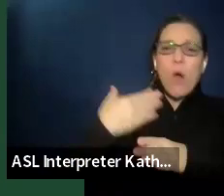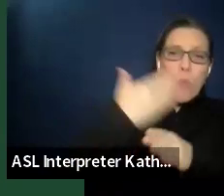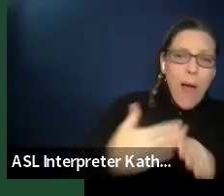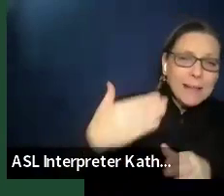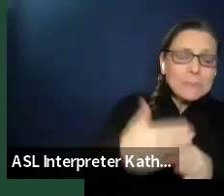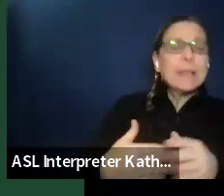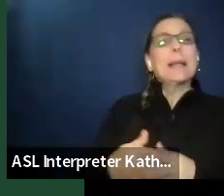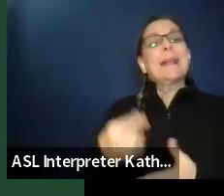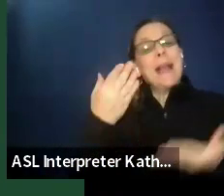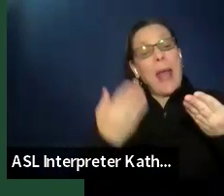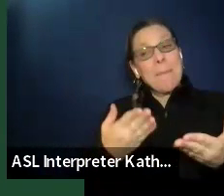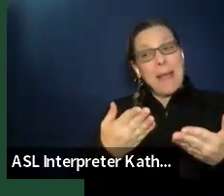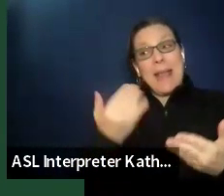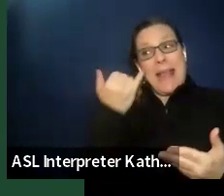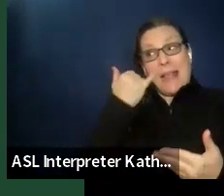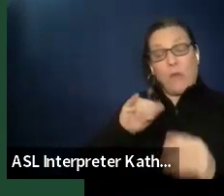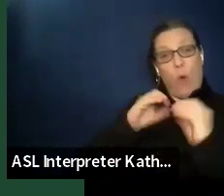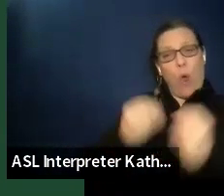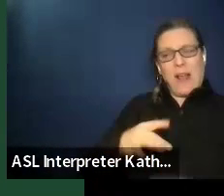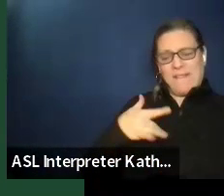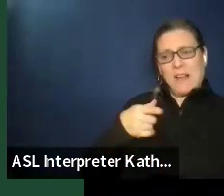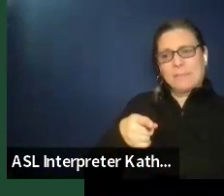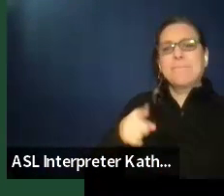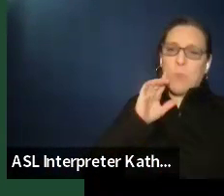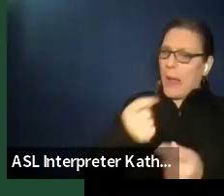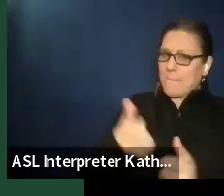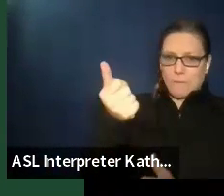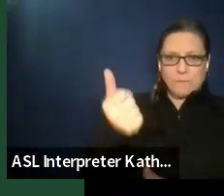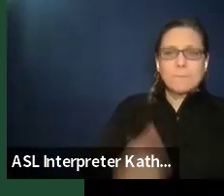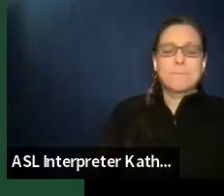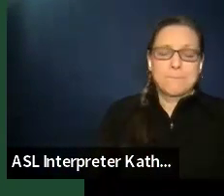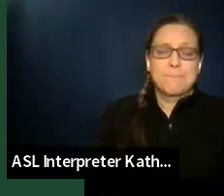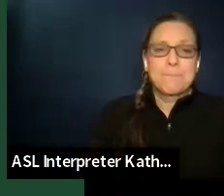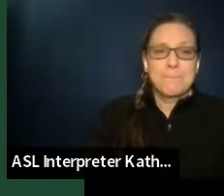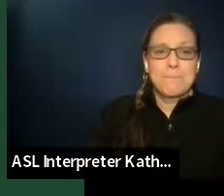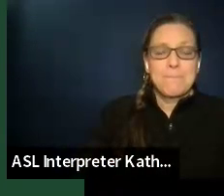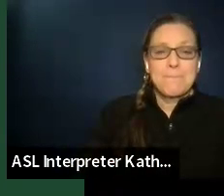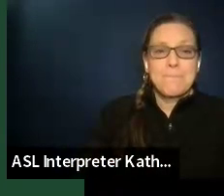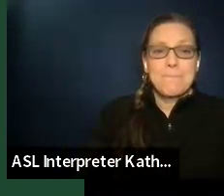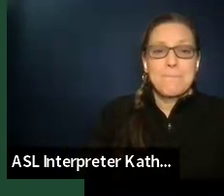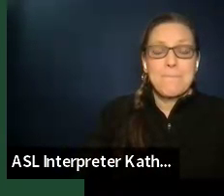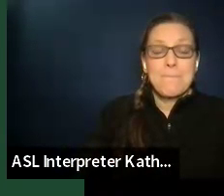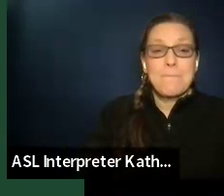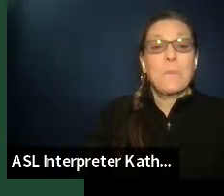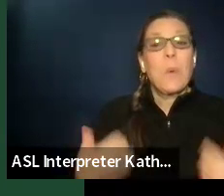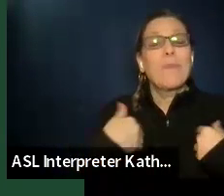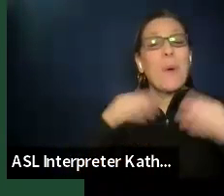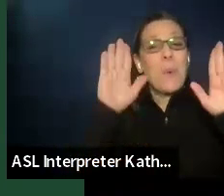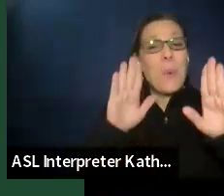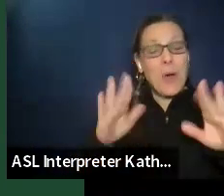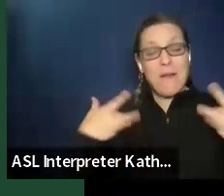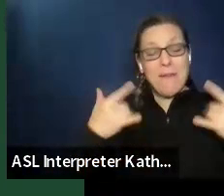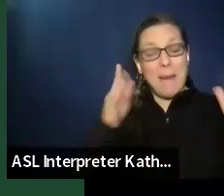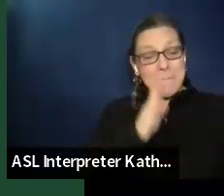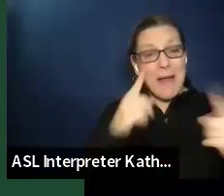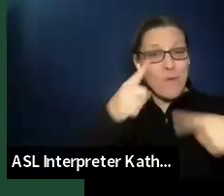harassment, may, at the discretion of the organizers, be immediately removed. We have a wonderful event planned for